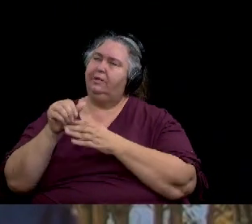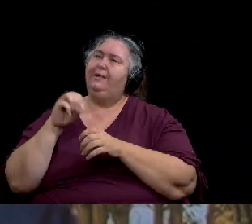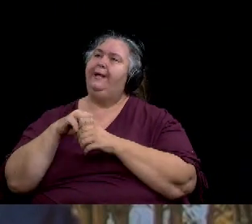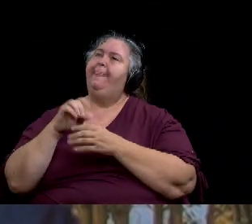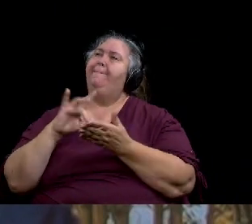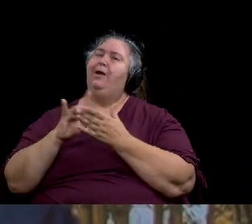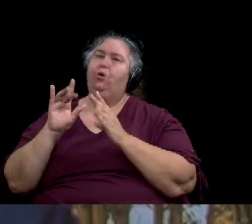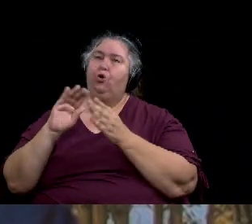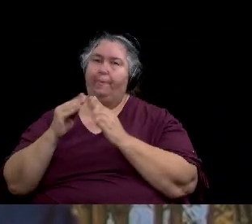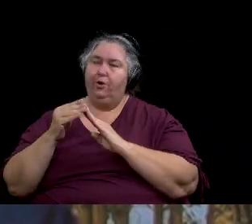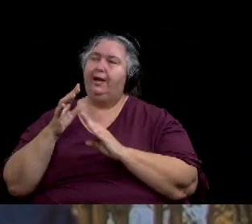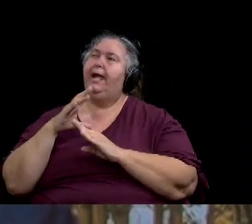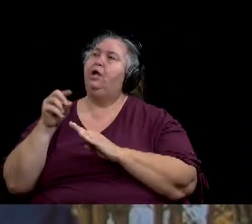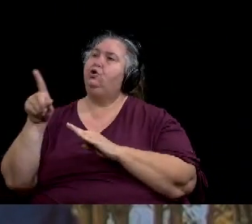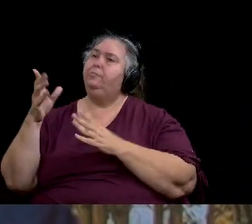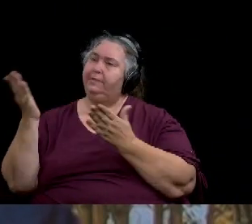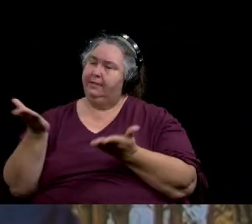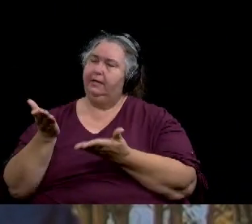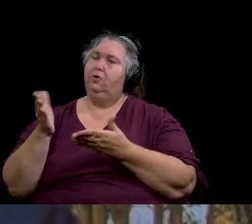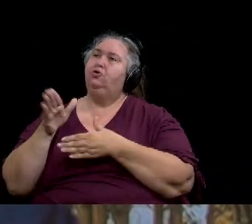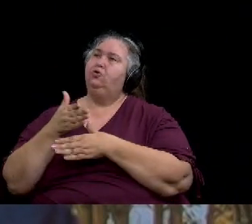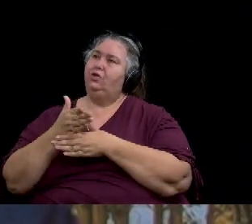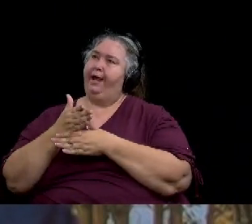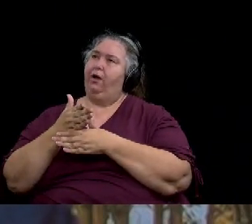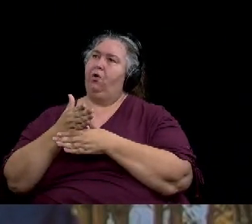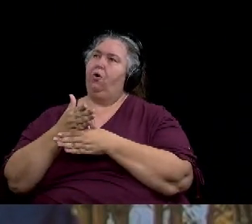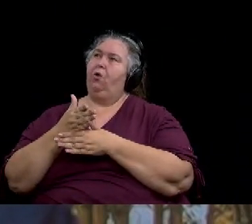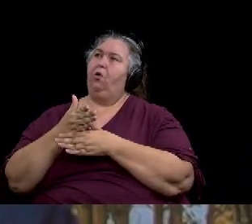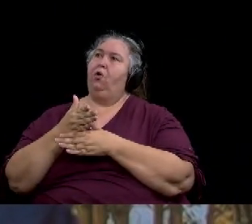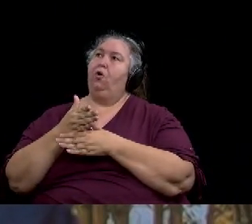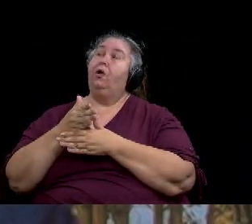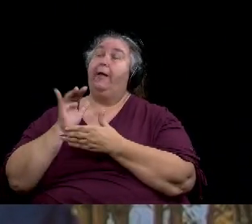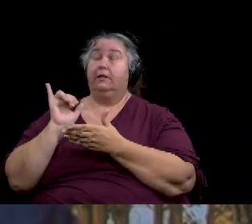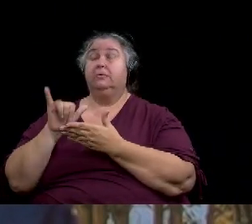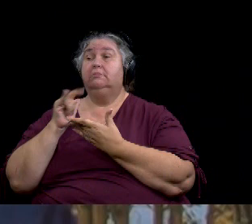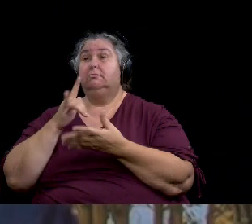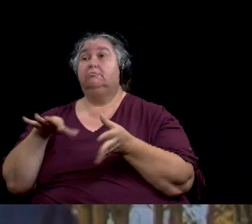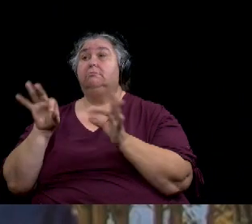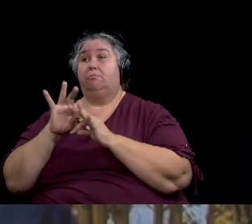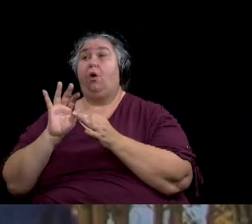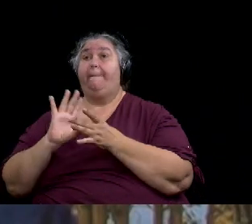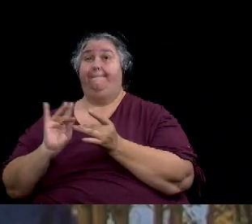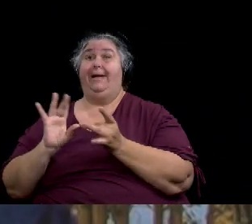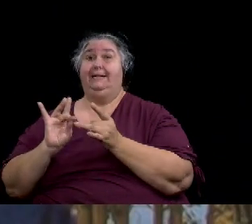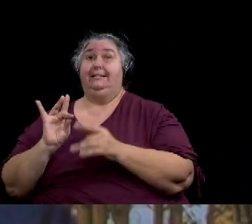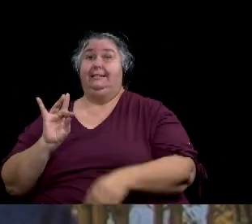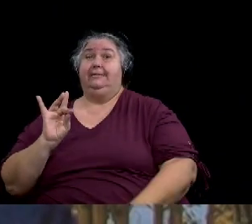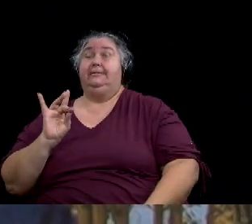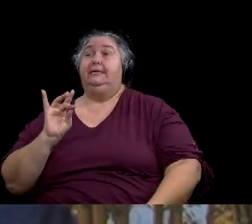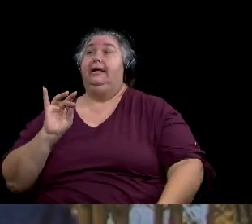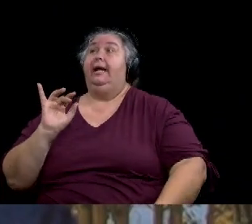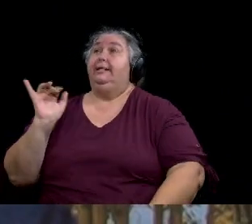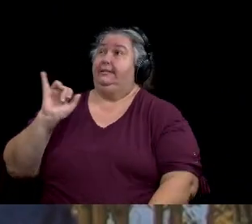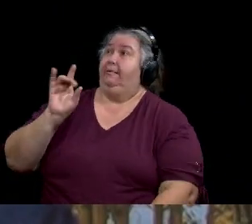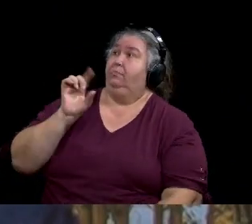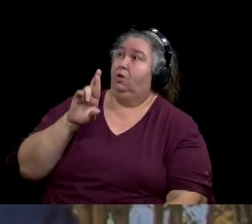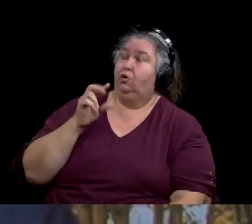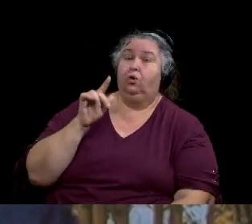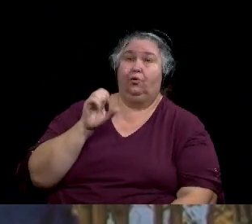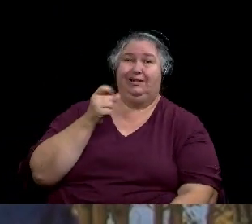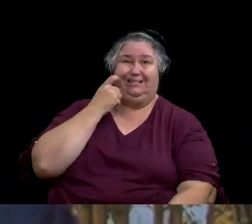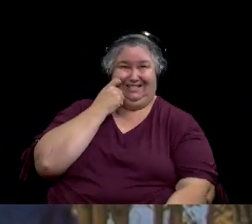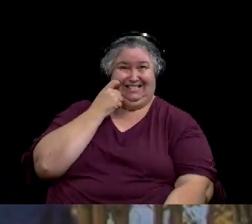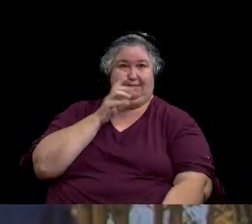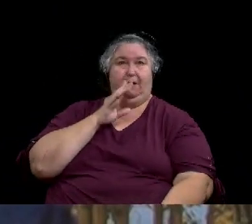community and your being here today to share these important messages, and none more important than the message that Dr. Griggs just spoke